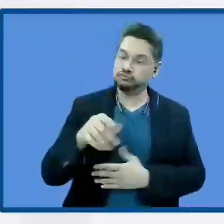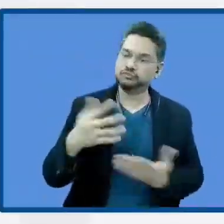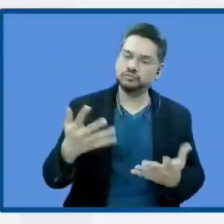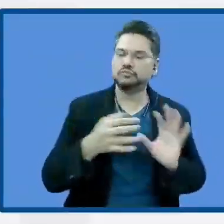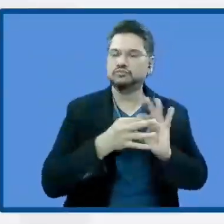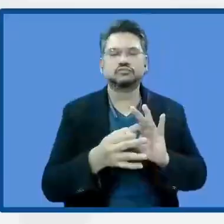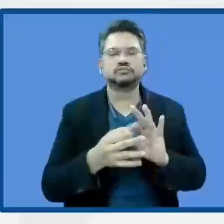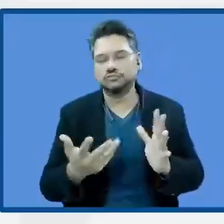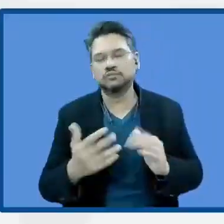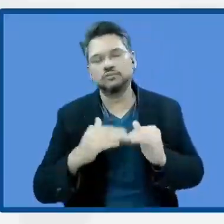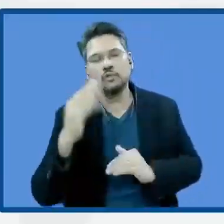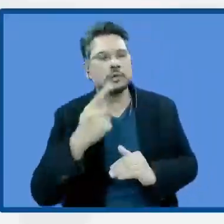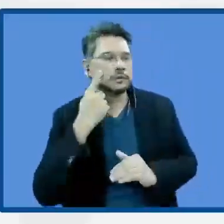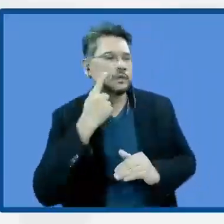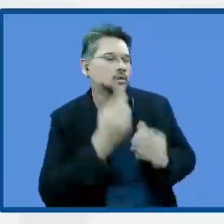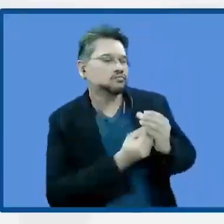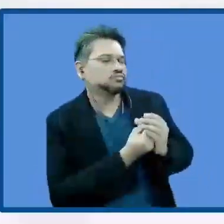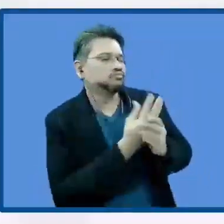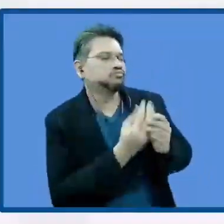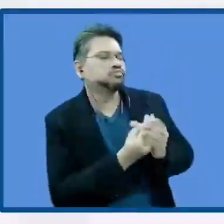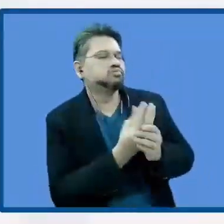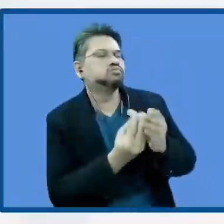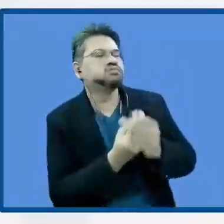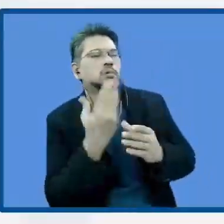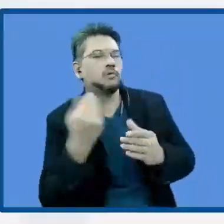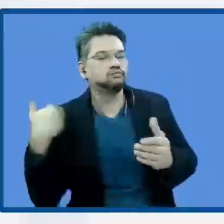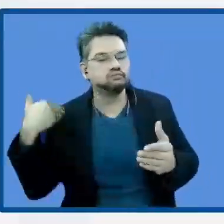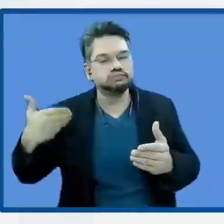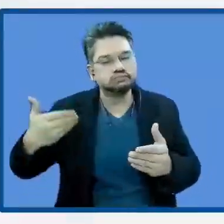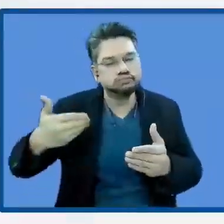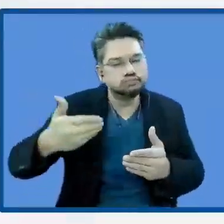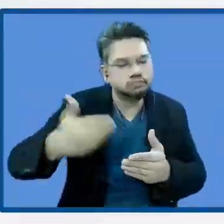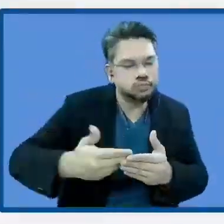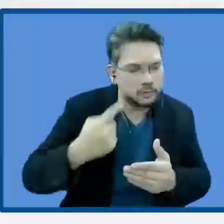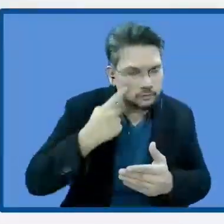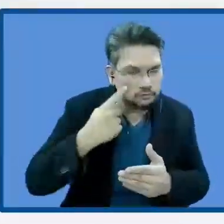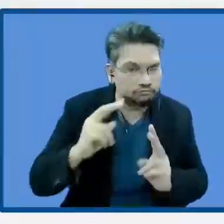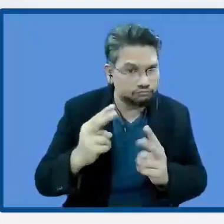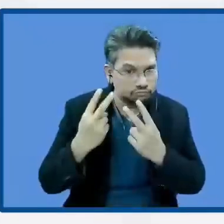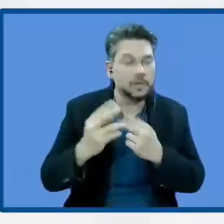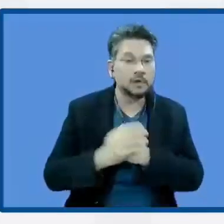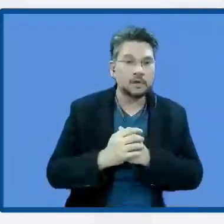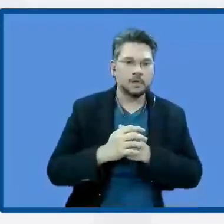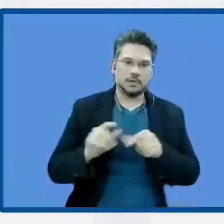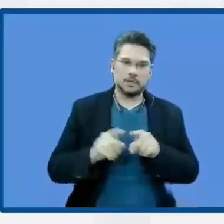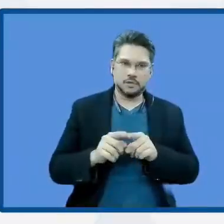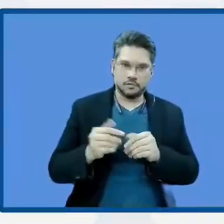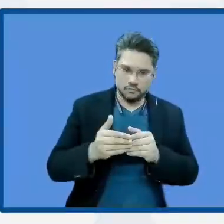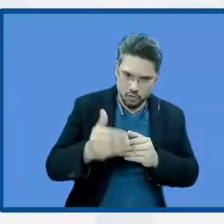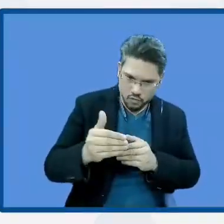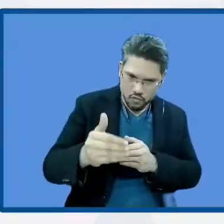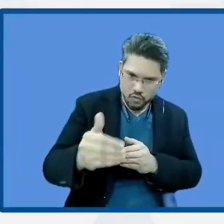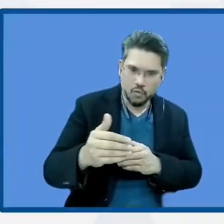scenarios and the occurrence, but the three modalities can be based in